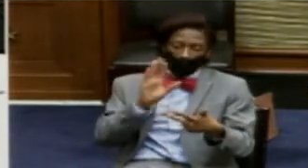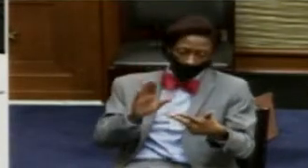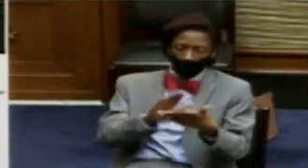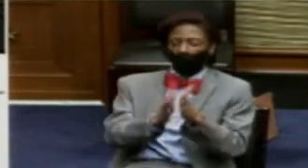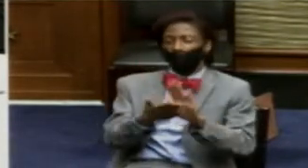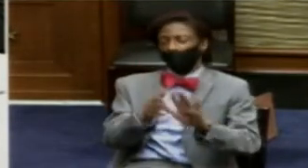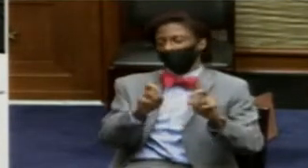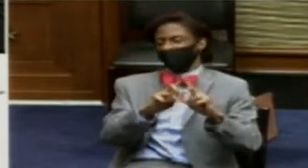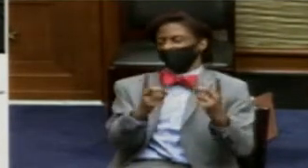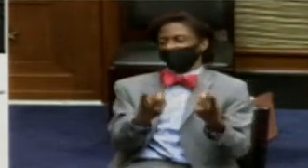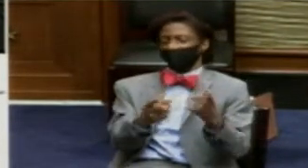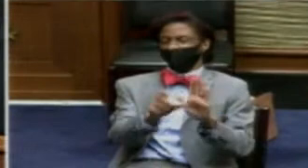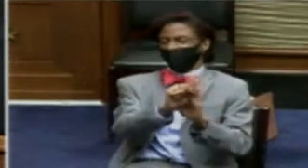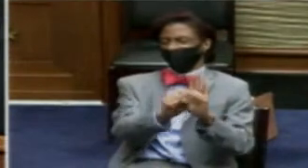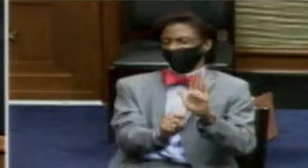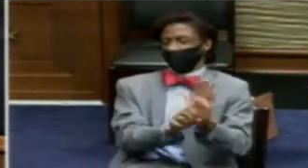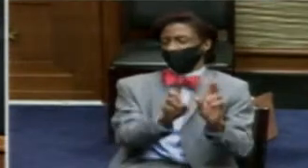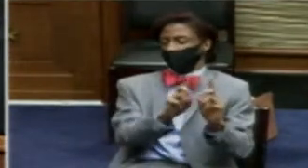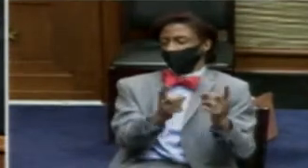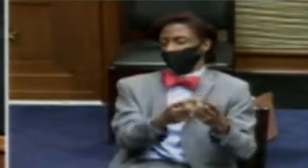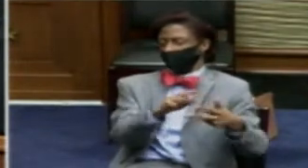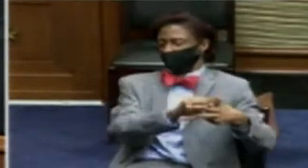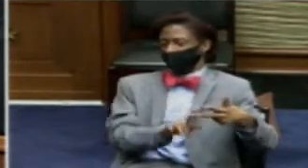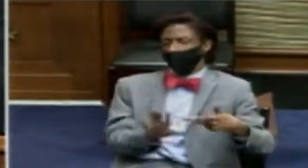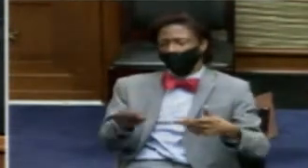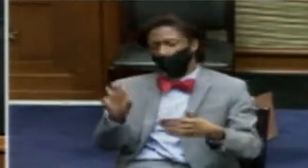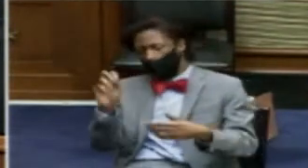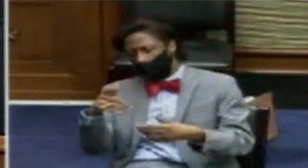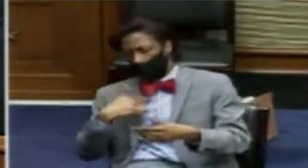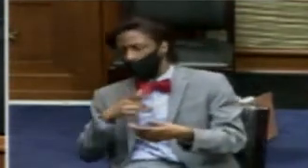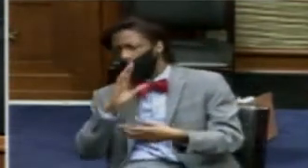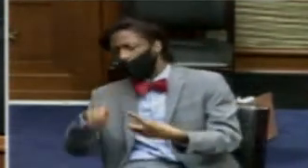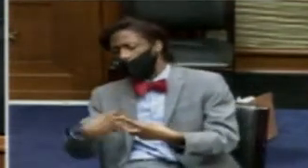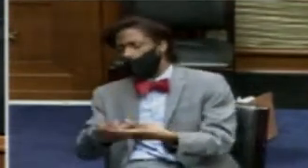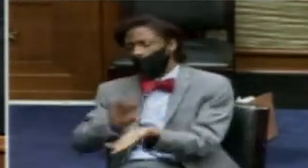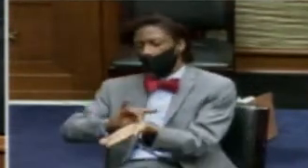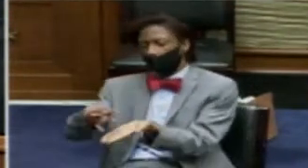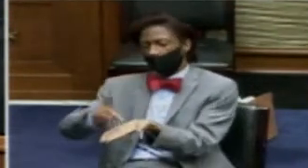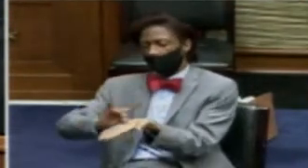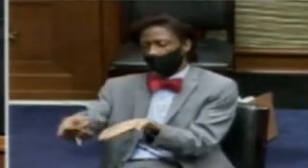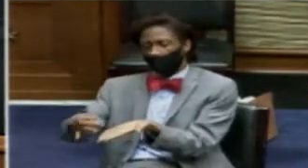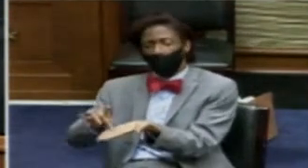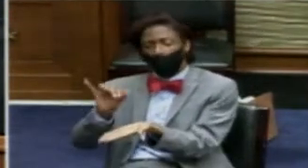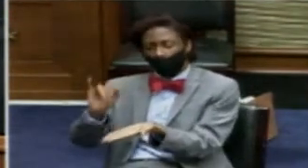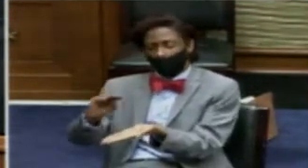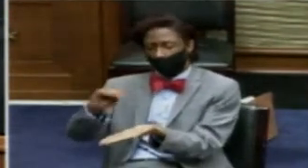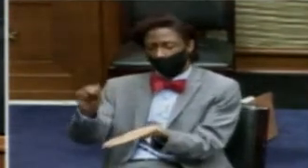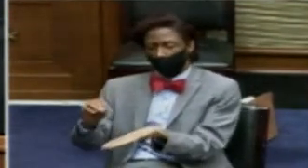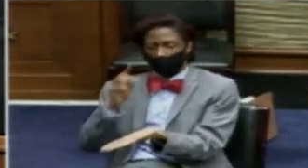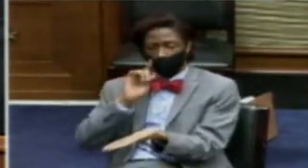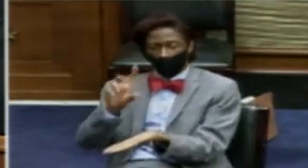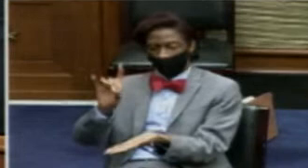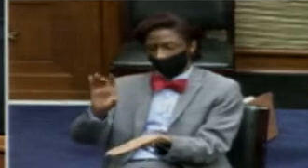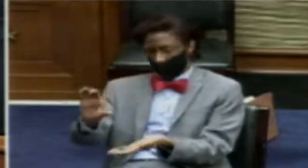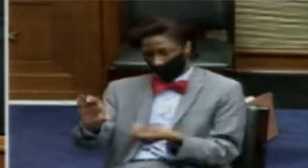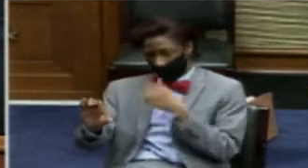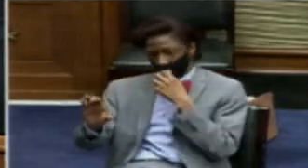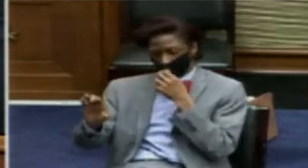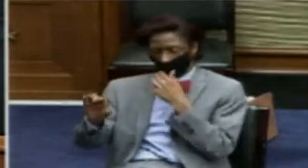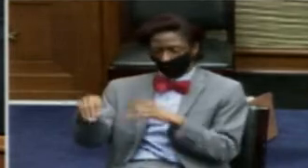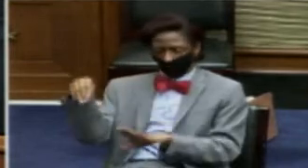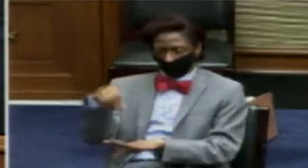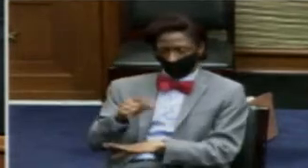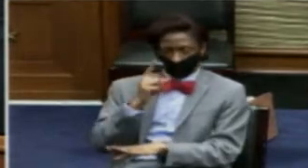departments. With respect to Medicaid, the Medicaid rate for Washington, D.C. paid for by the